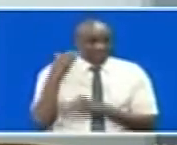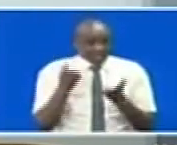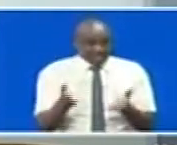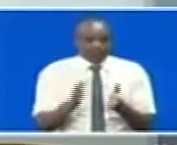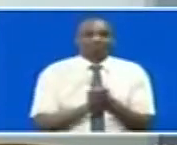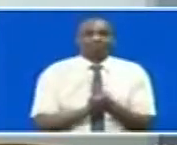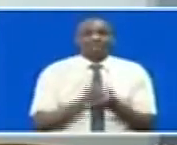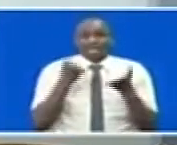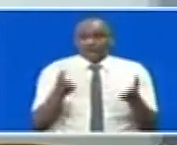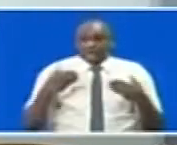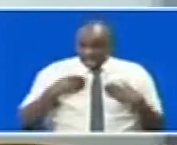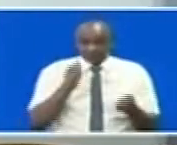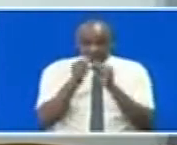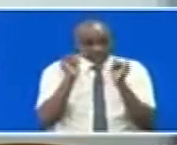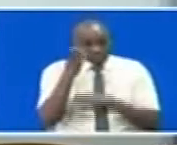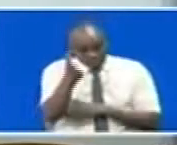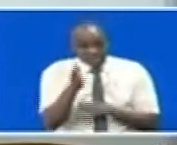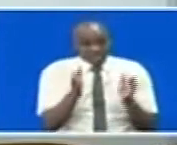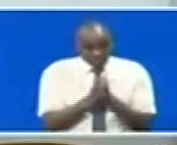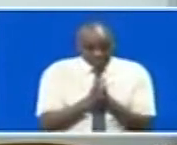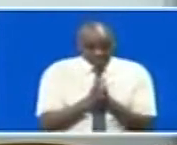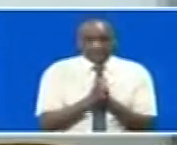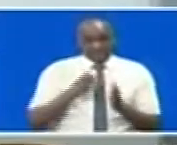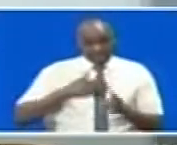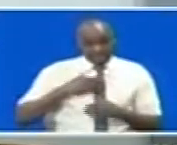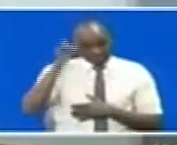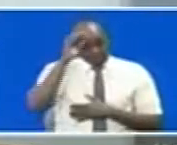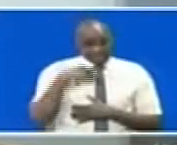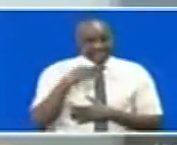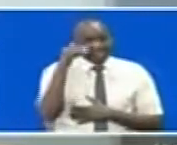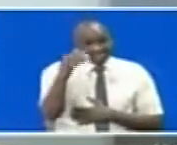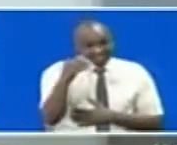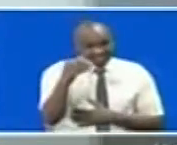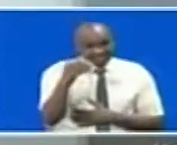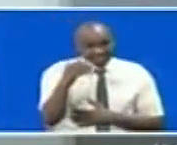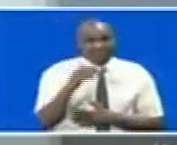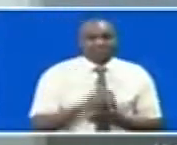tonight, we have the sports news and my take coming up next.